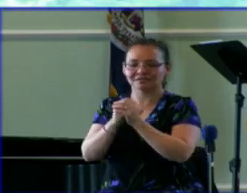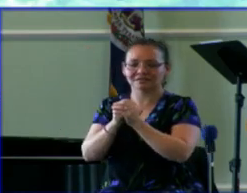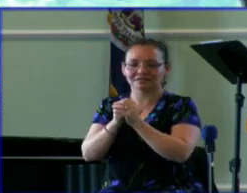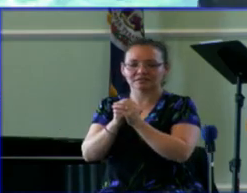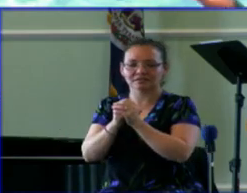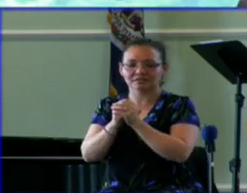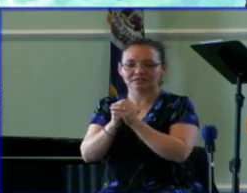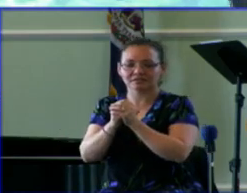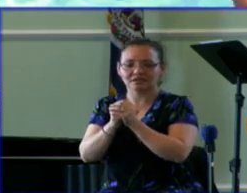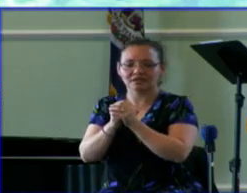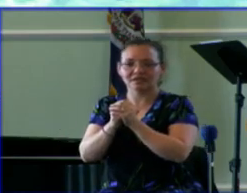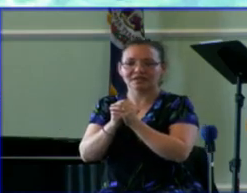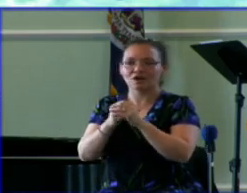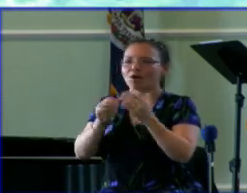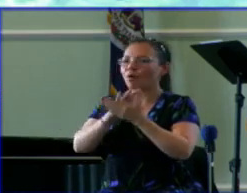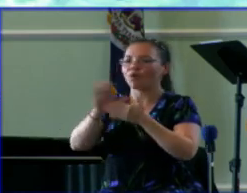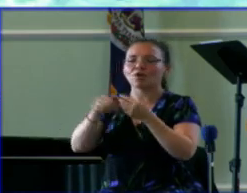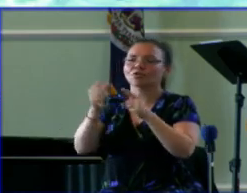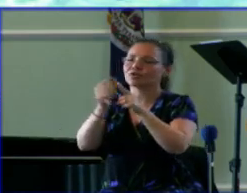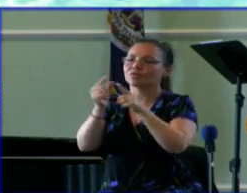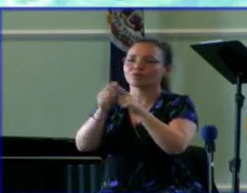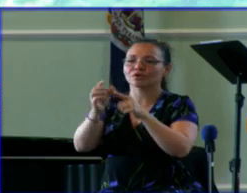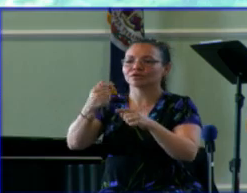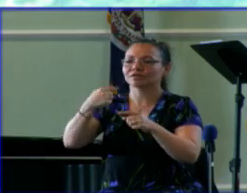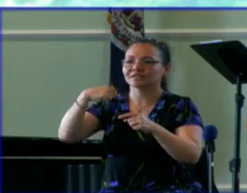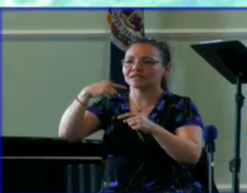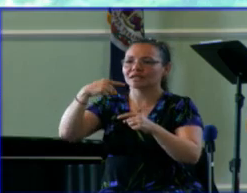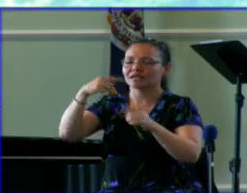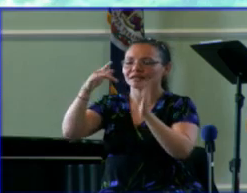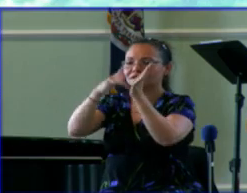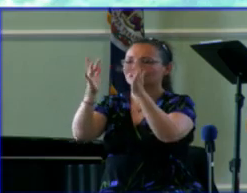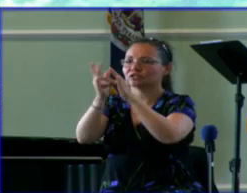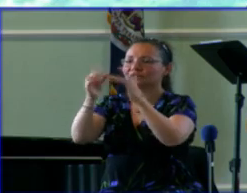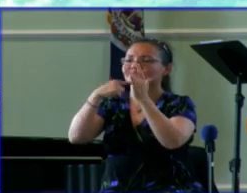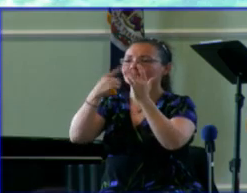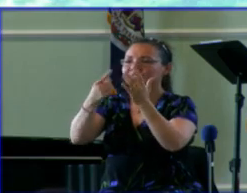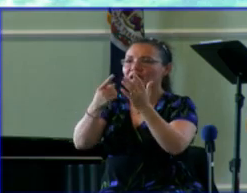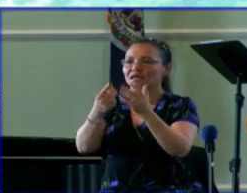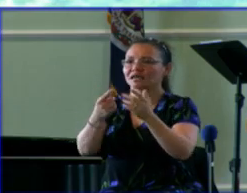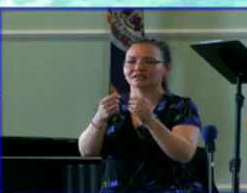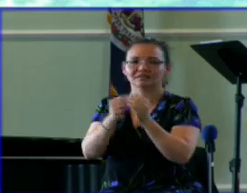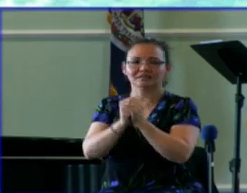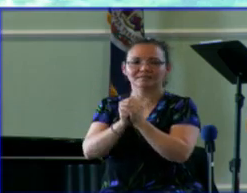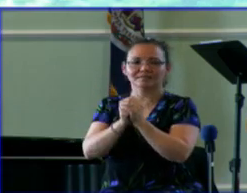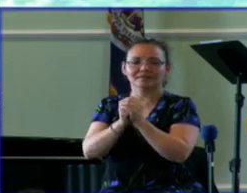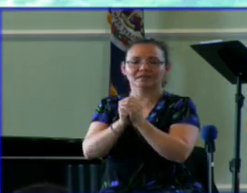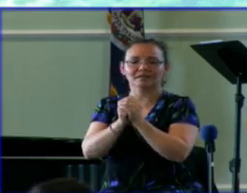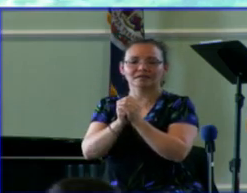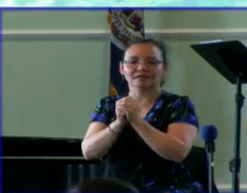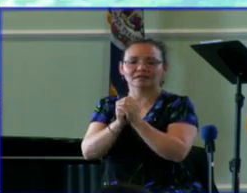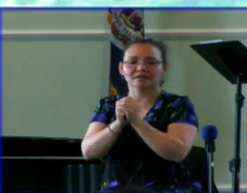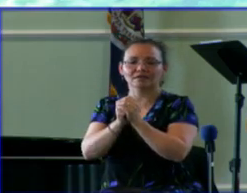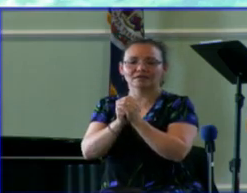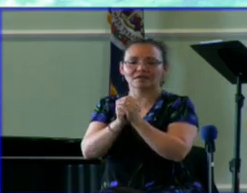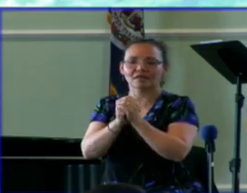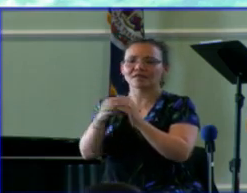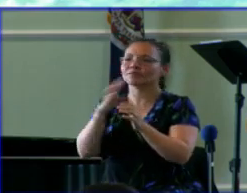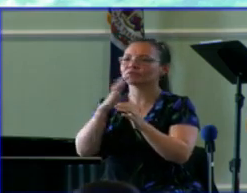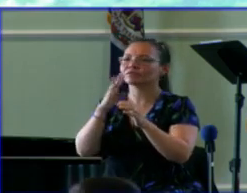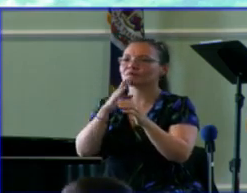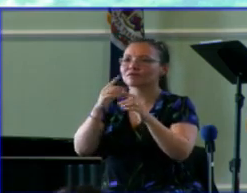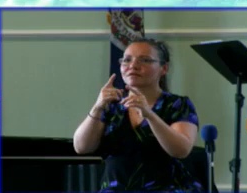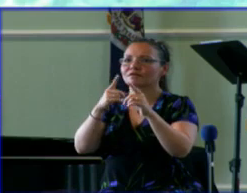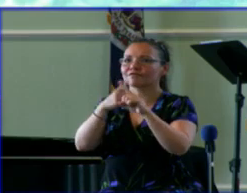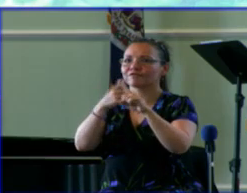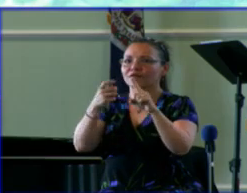The great prophecies that Jesus spoke of in Matthew 24 were spoken from the Mount of